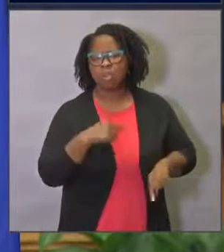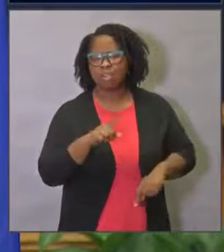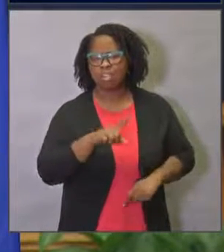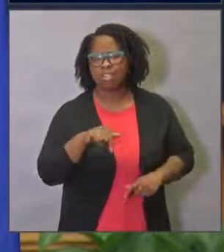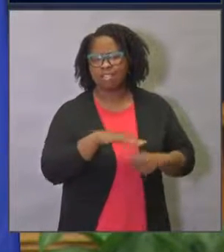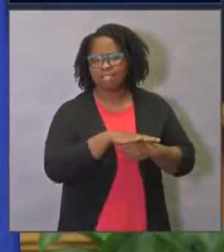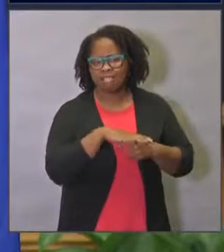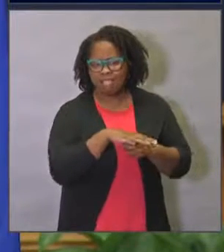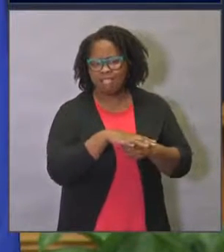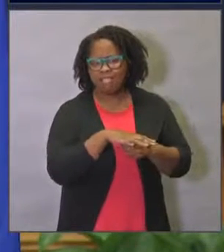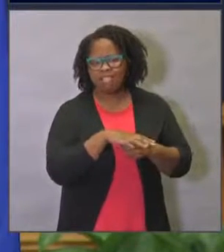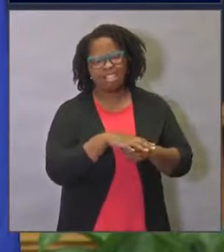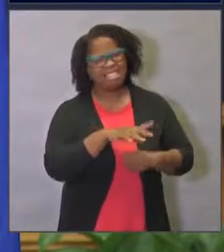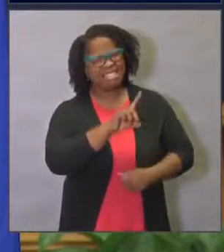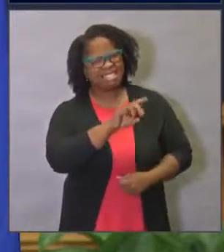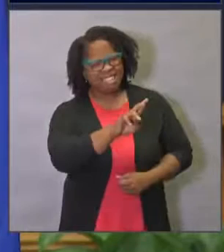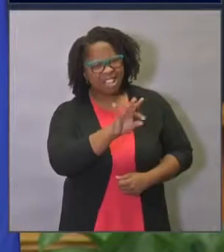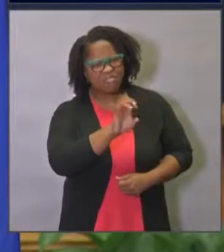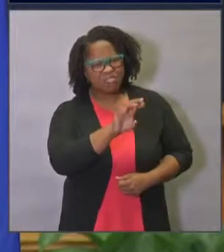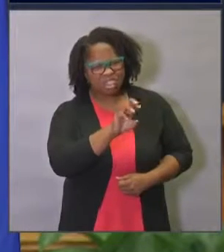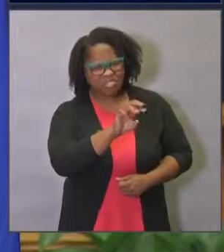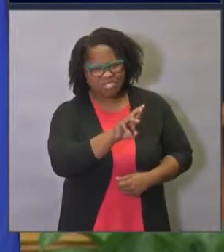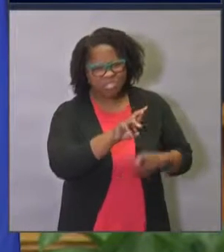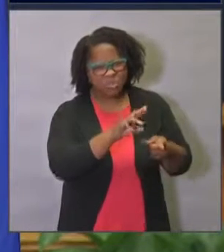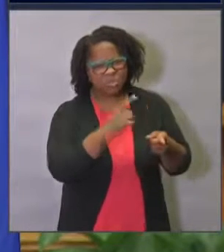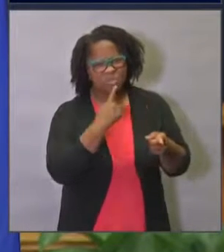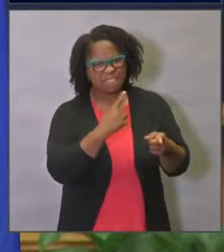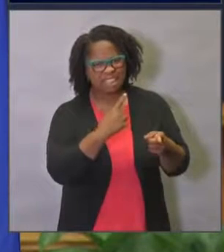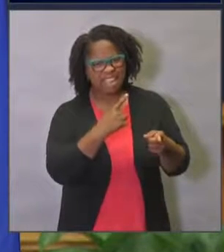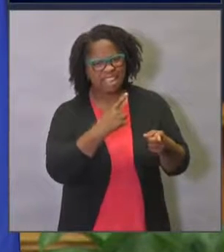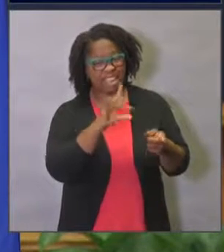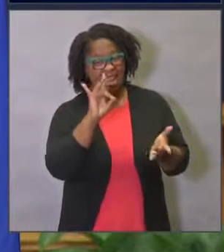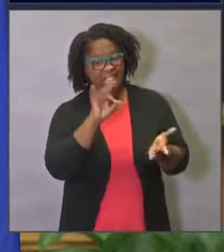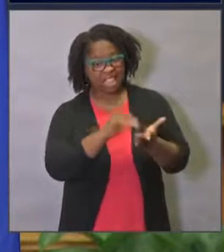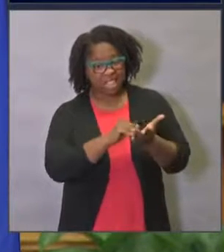County. Dr. Ferrer, I thought I heard you say that number is